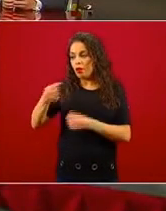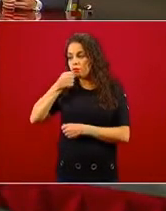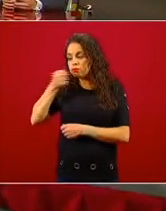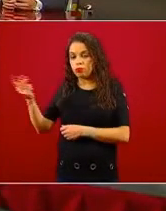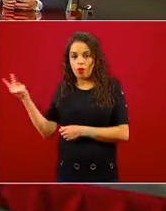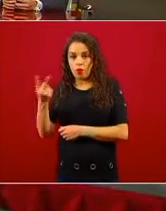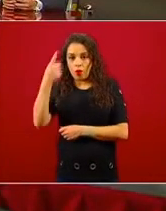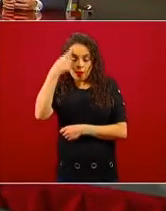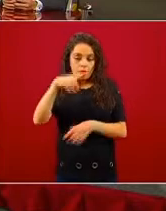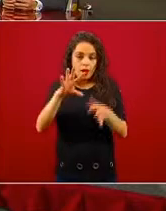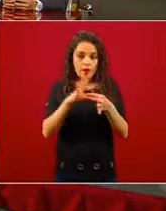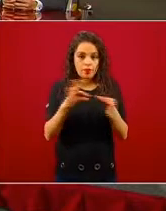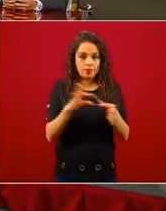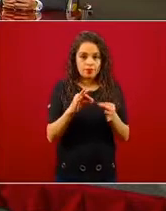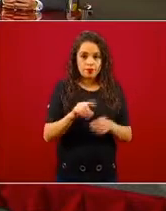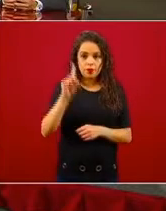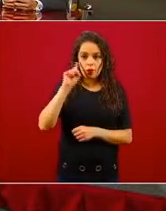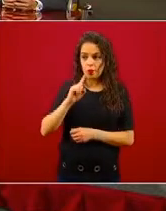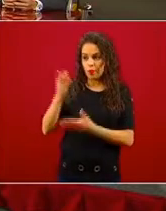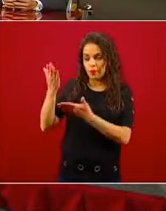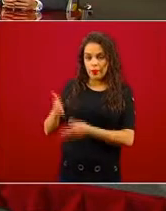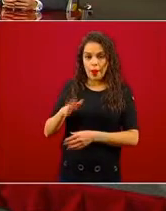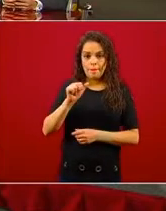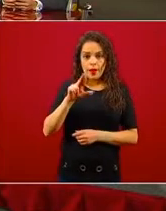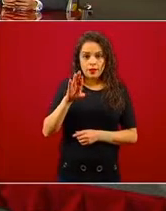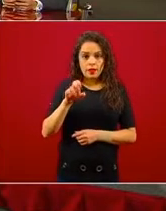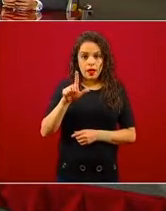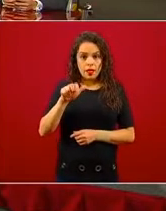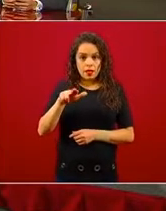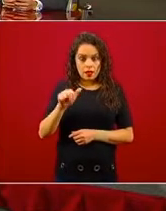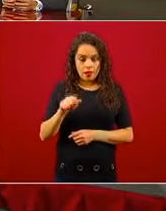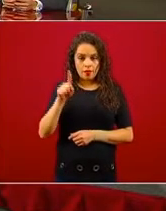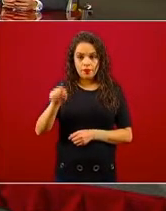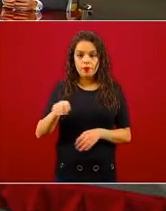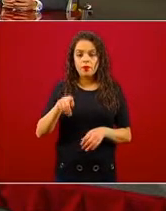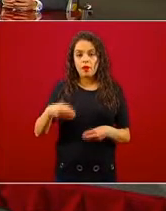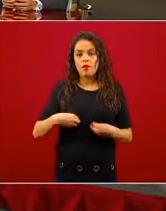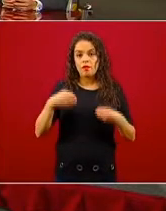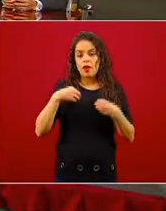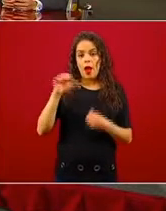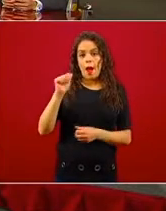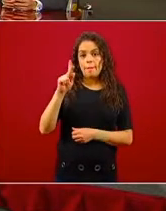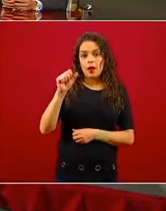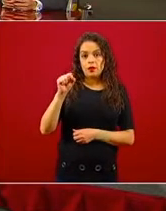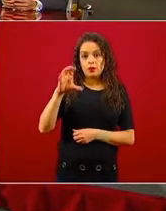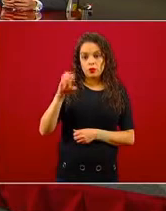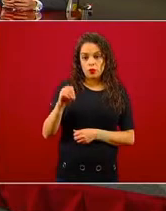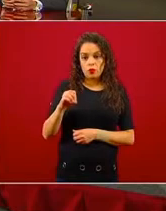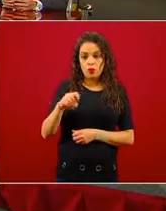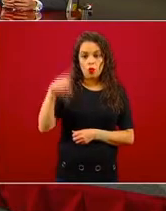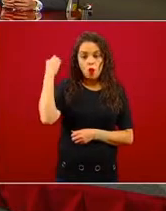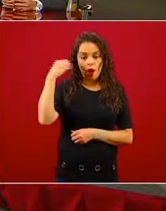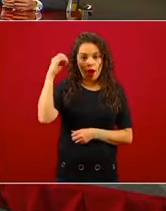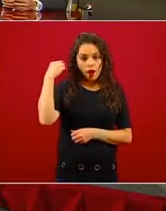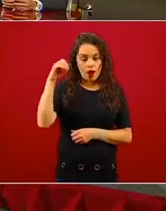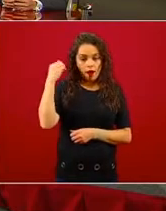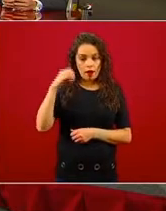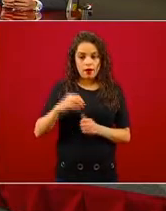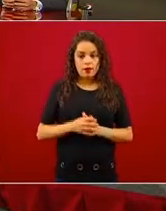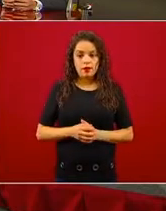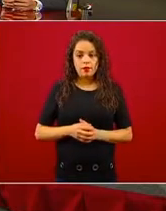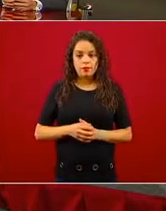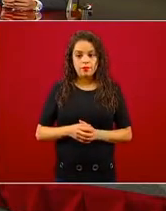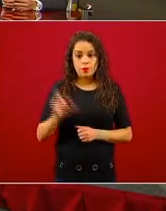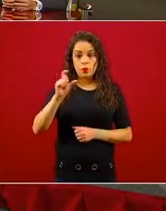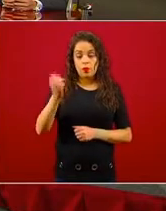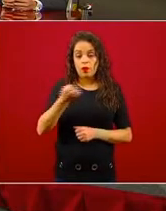and I'm going to pass the Marcelina floor to Bautista them in a moment. es originaria de Tierra Colorada, Marcelina Bautista Apasco, Nochistlán, is originally Oaxaca. from Tierra Al terminar la